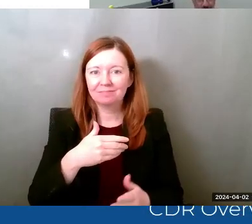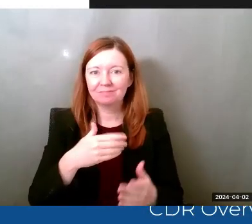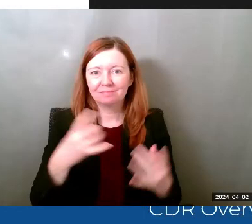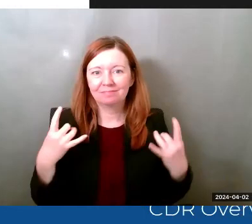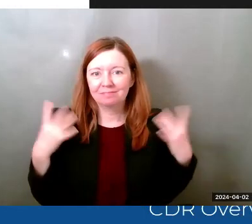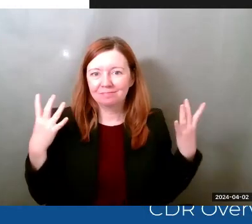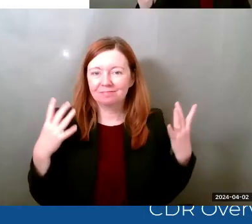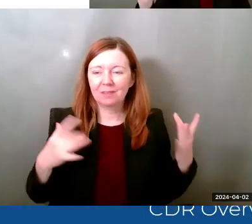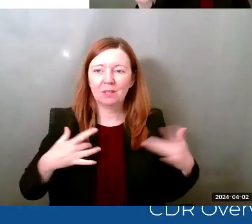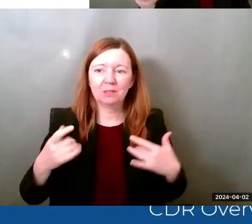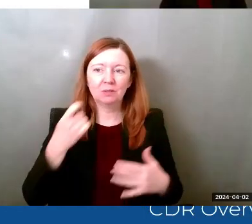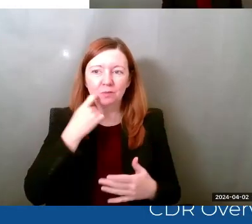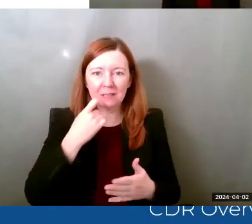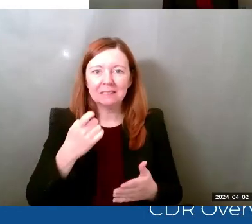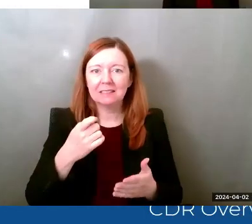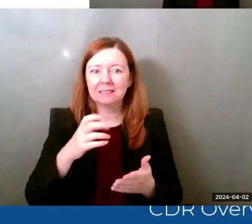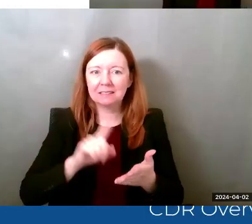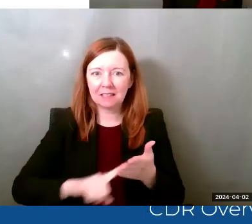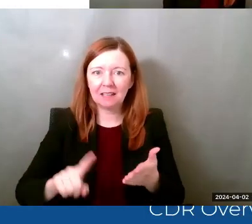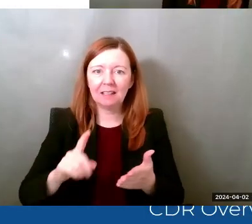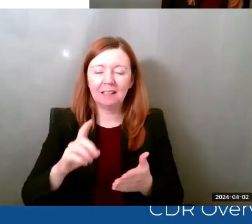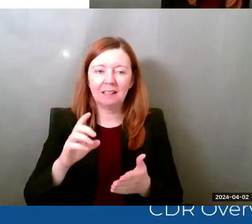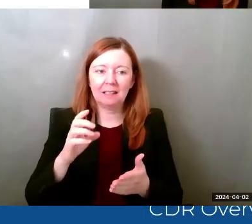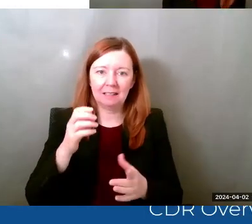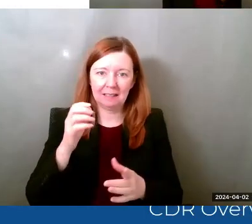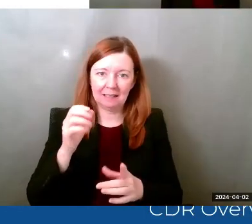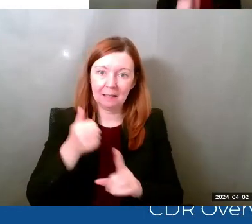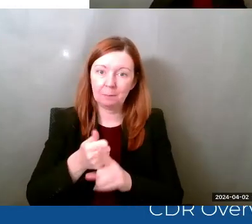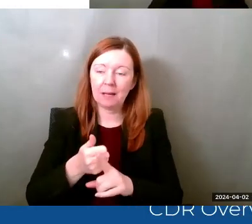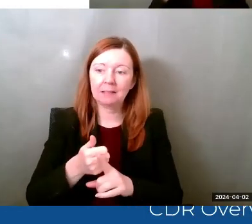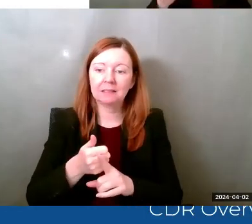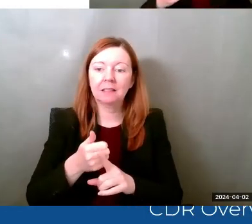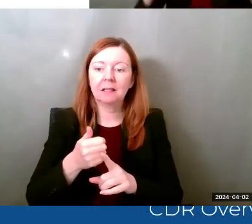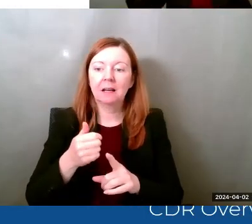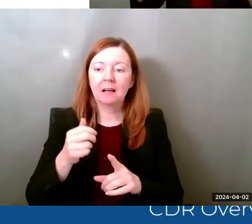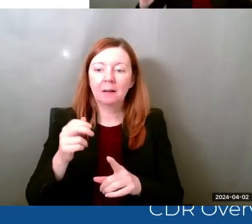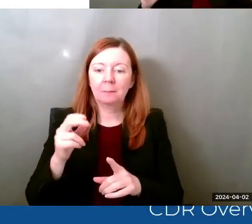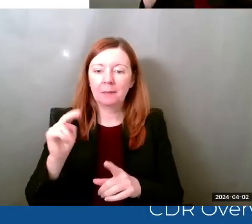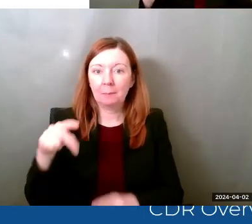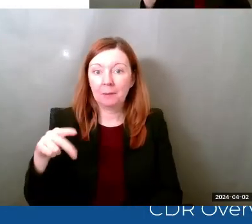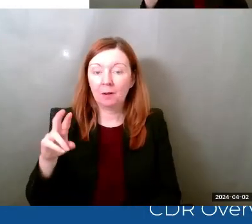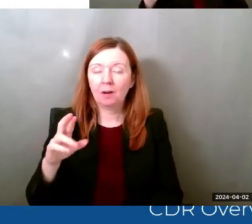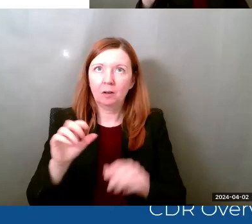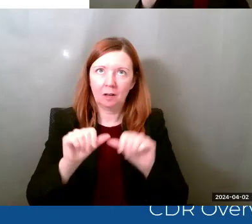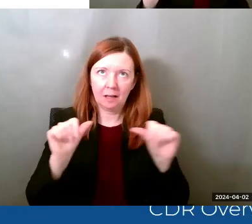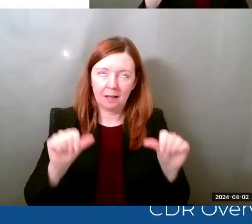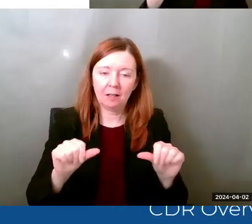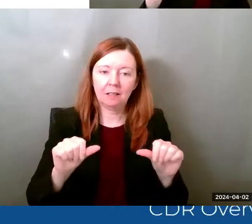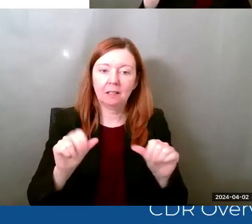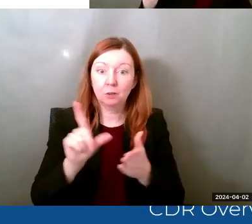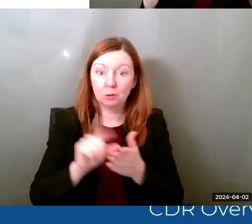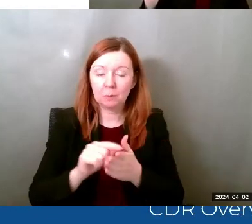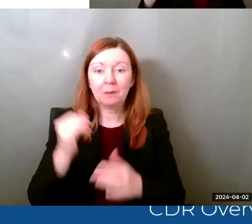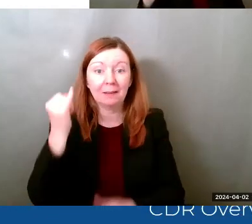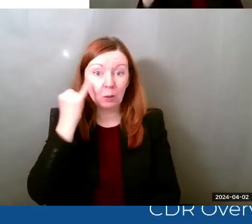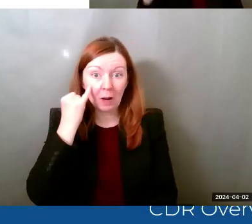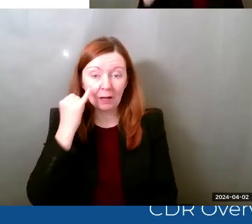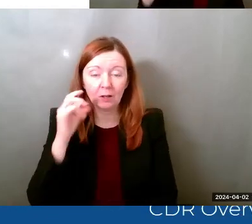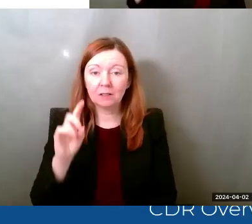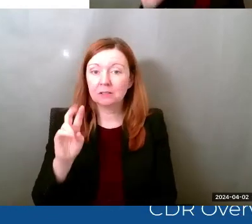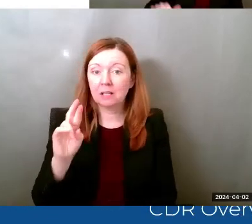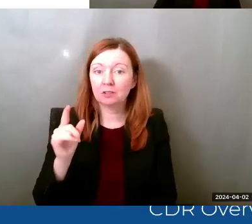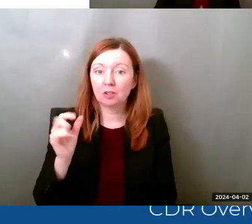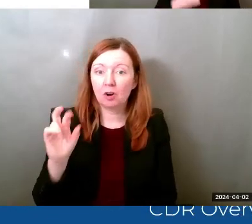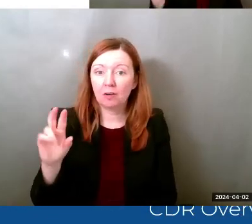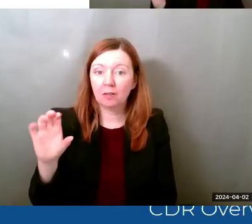economic study and impacts published in, I think it was NPR, Architect newspaper, and the Inquirer by Dr.